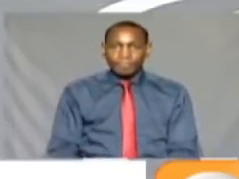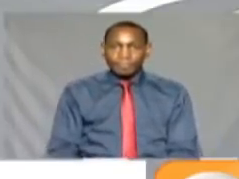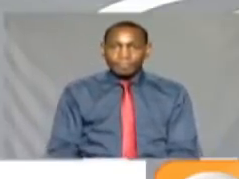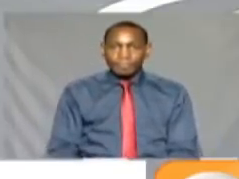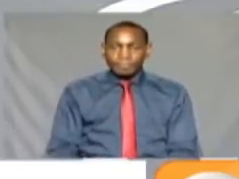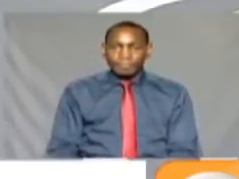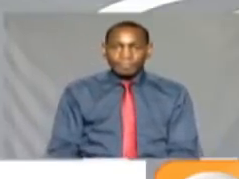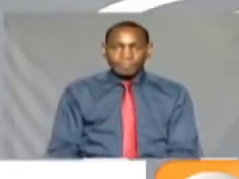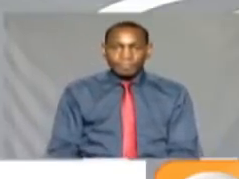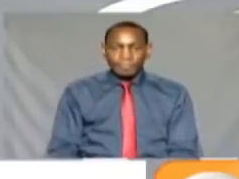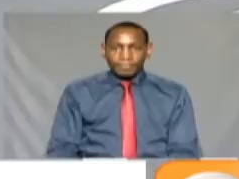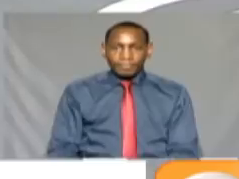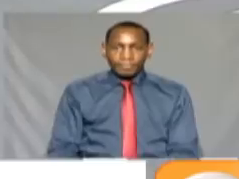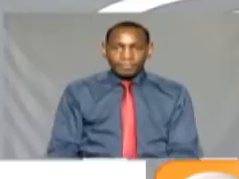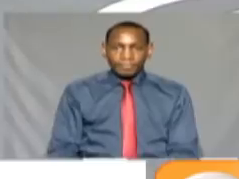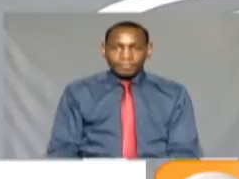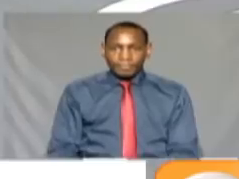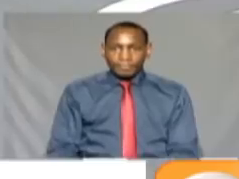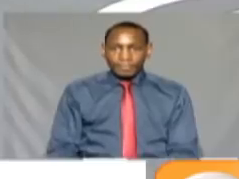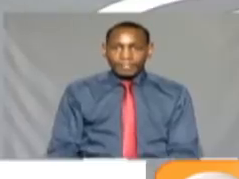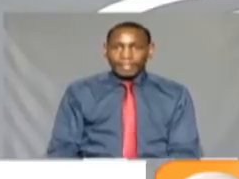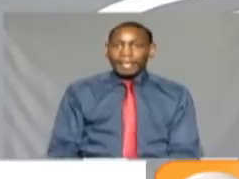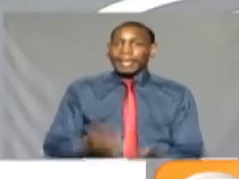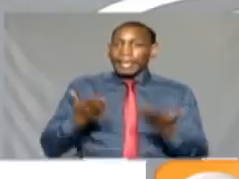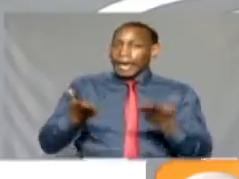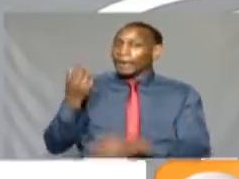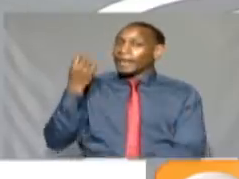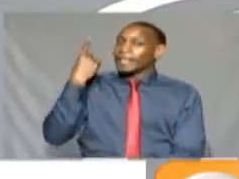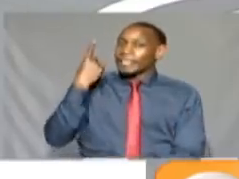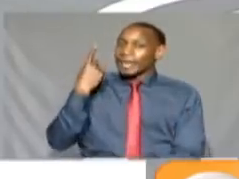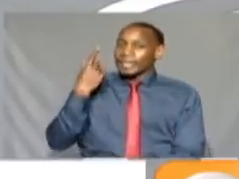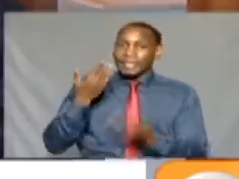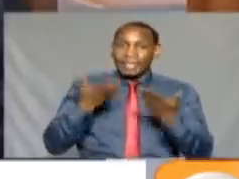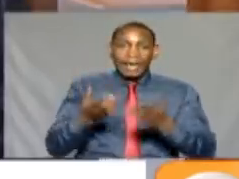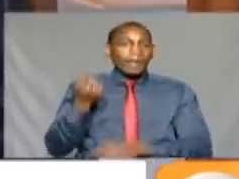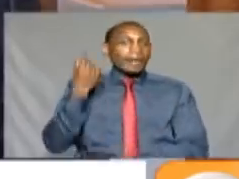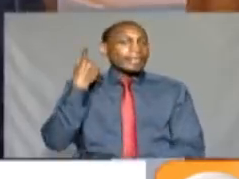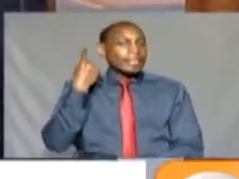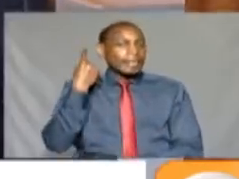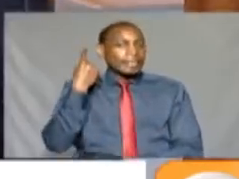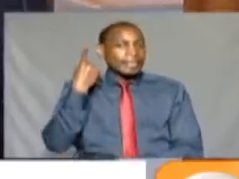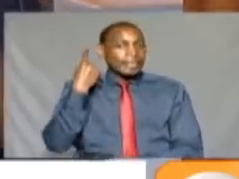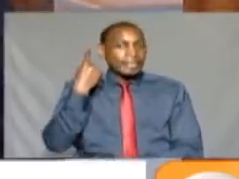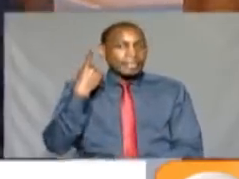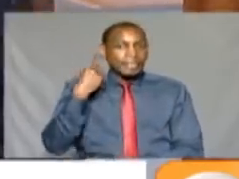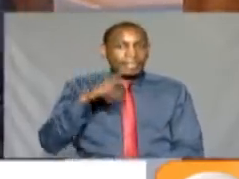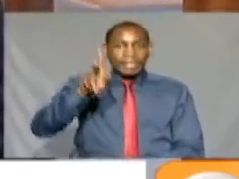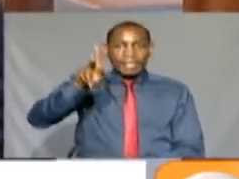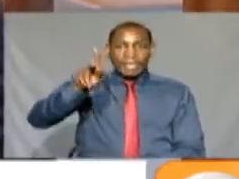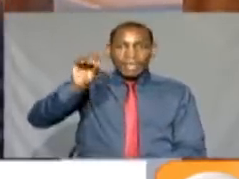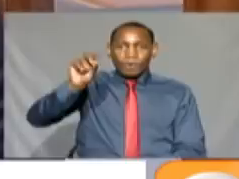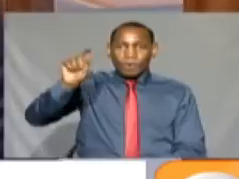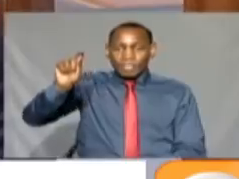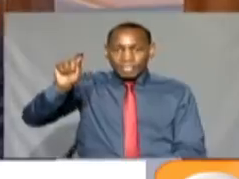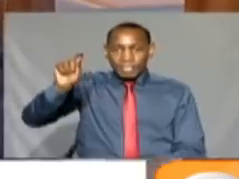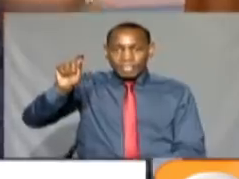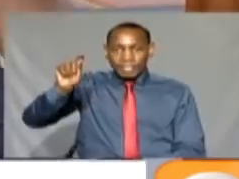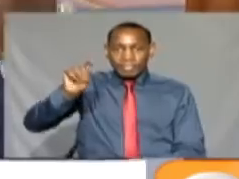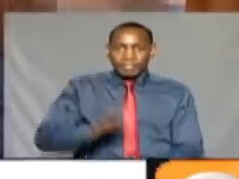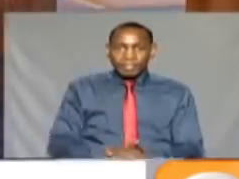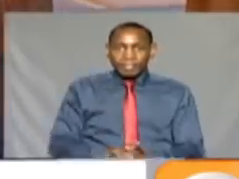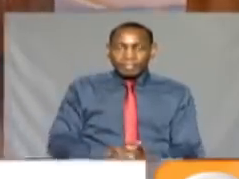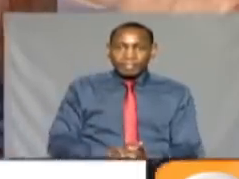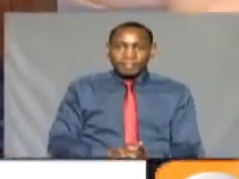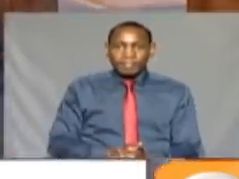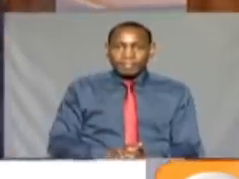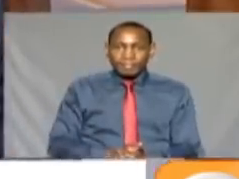Oh, Jeff, I now get it. I know it has just hit me. KOT. Kumeni kisses on